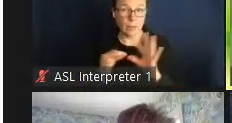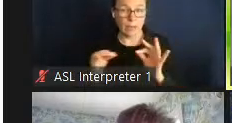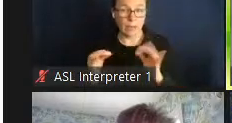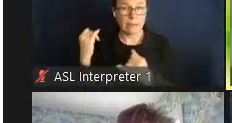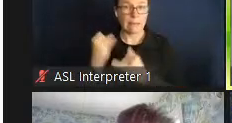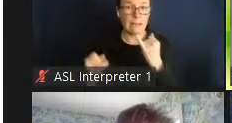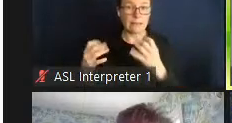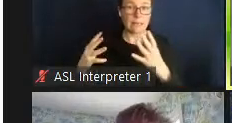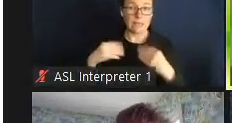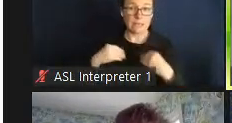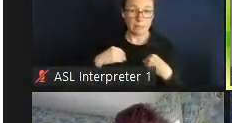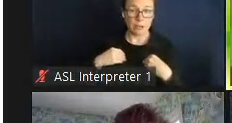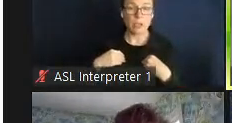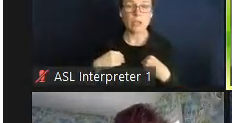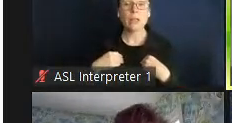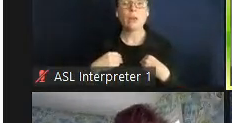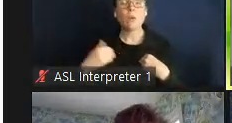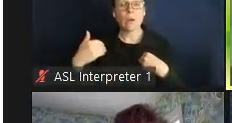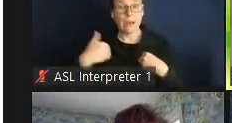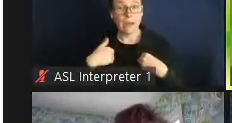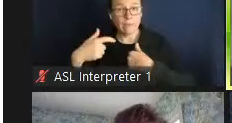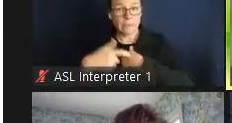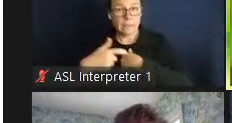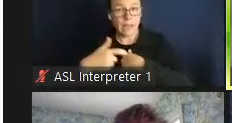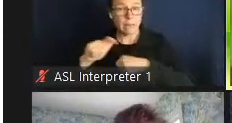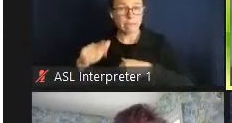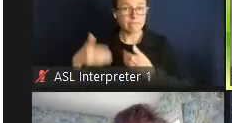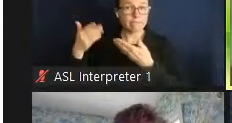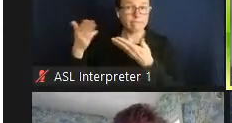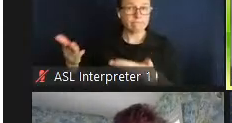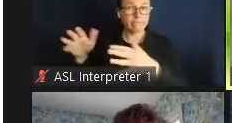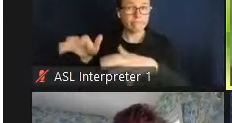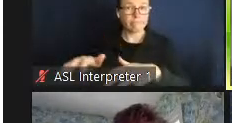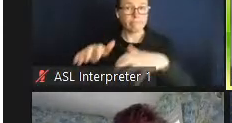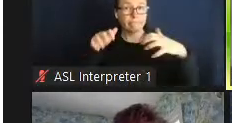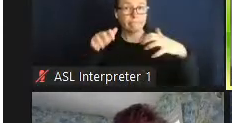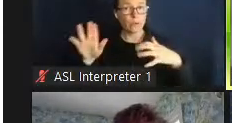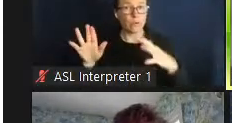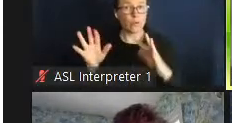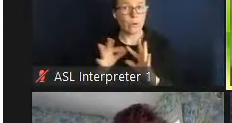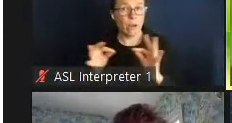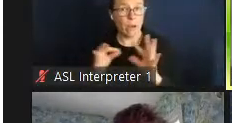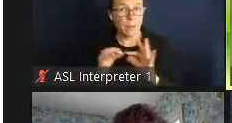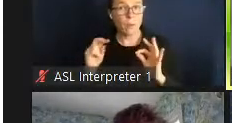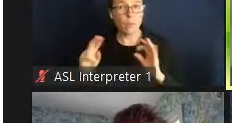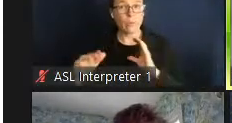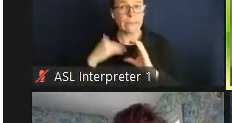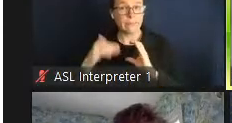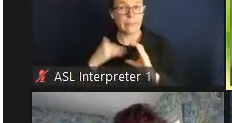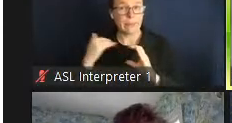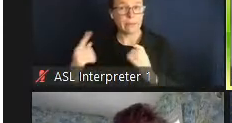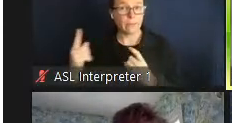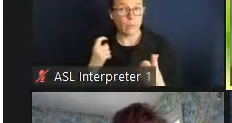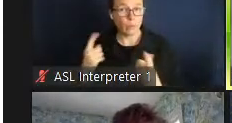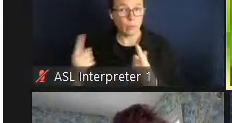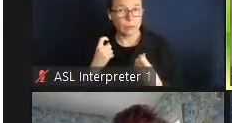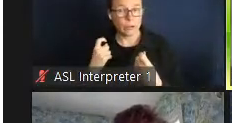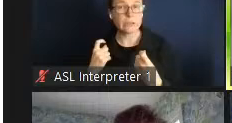allowed for time for public comment or email questions from the public